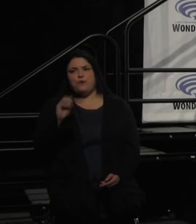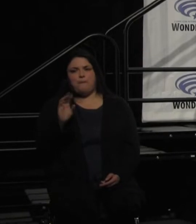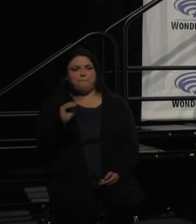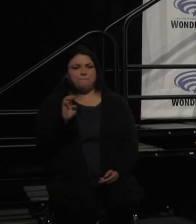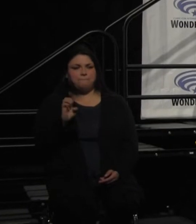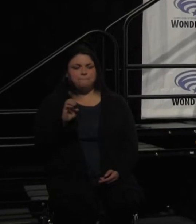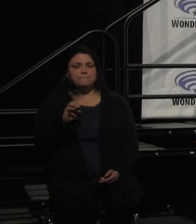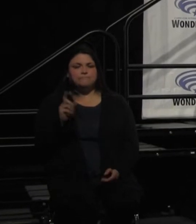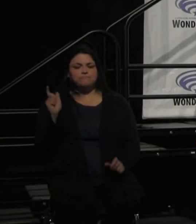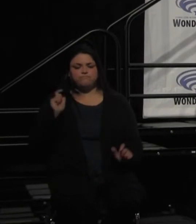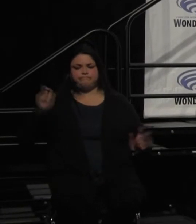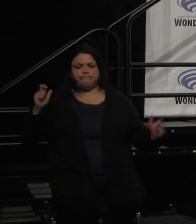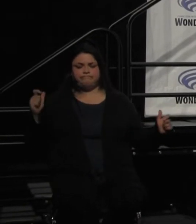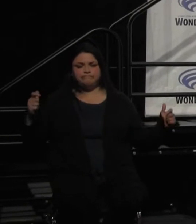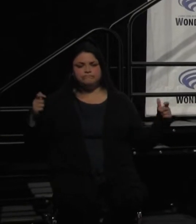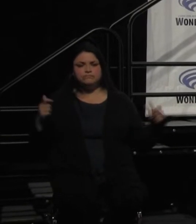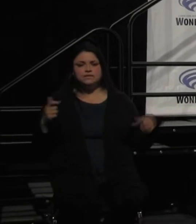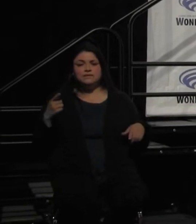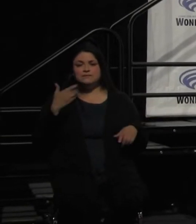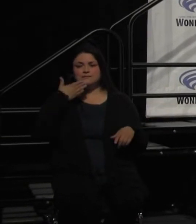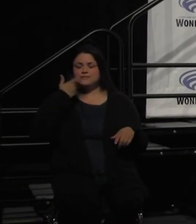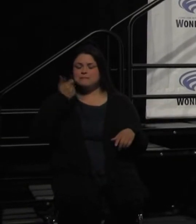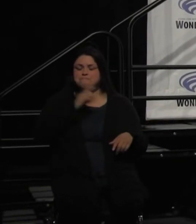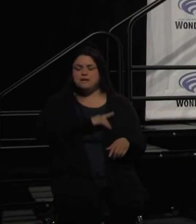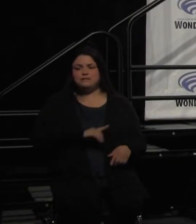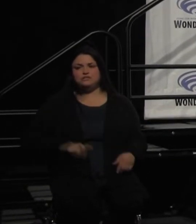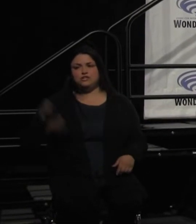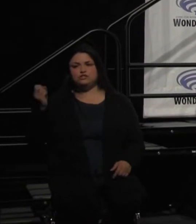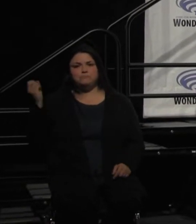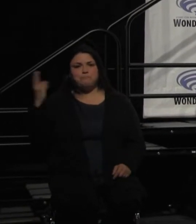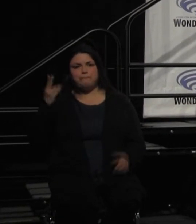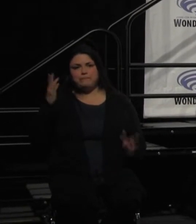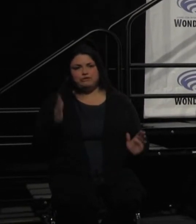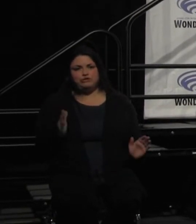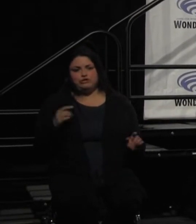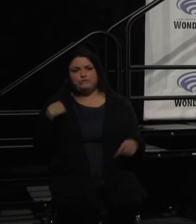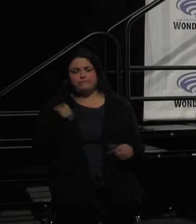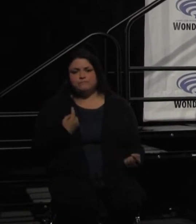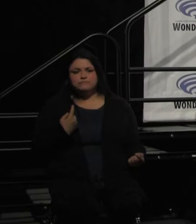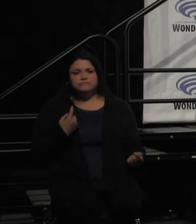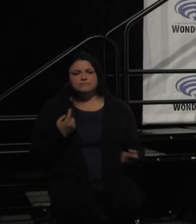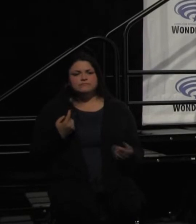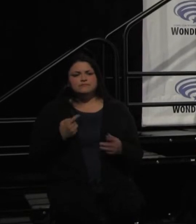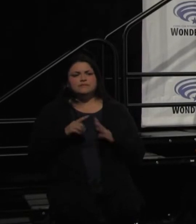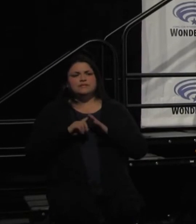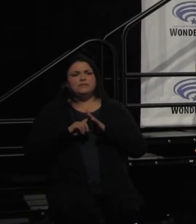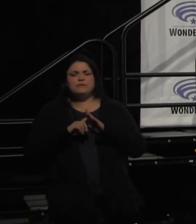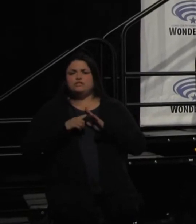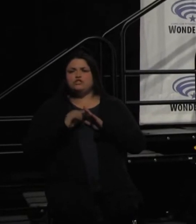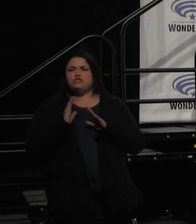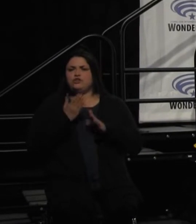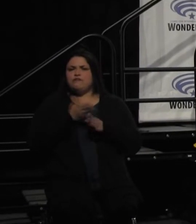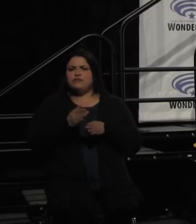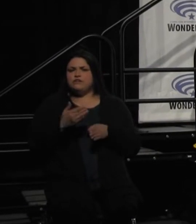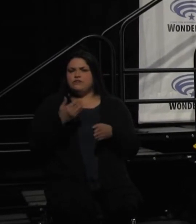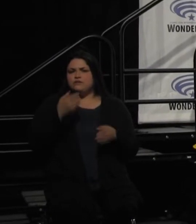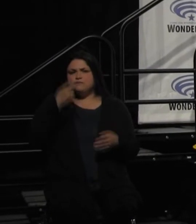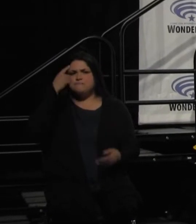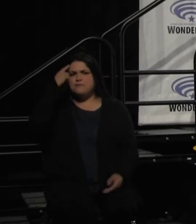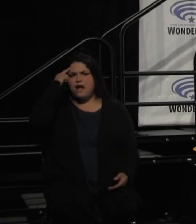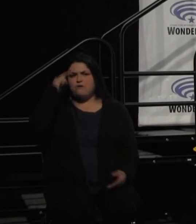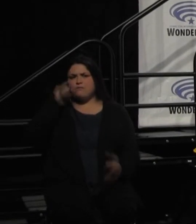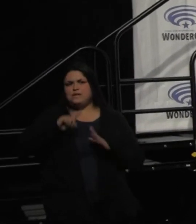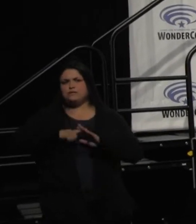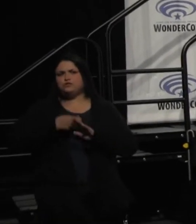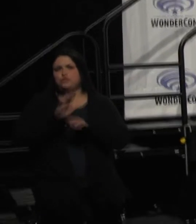guy. And he was one of the best Dodger pitchers ever. And this was the start of our career. I don't think we were making movies, but we